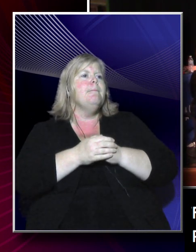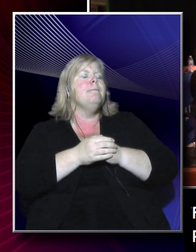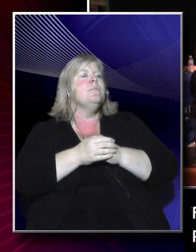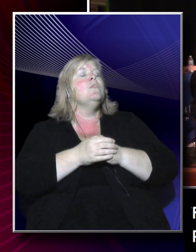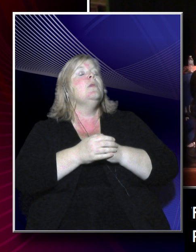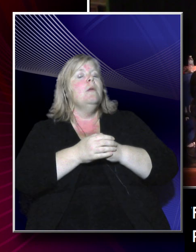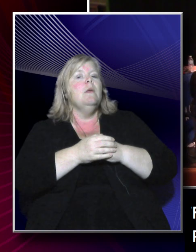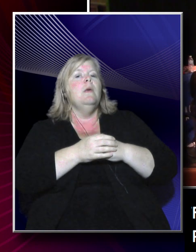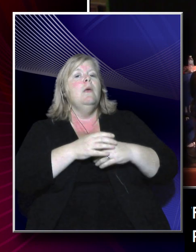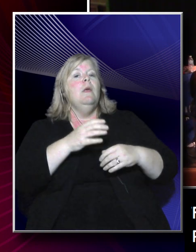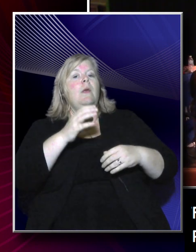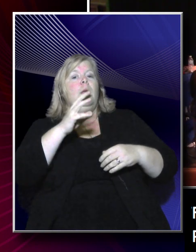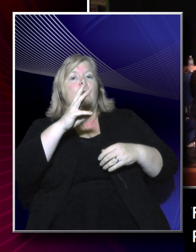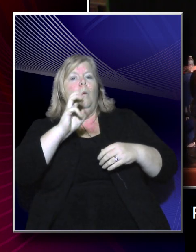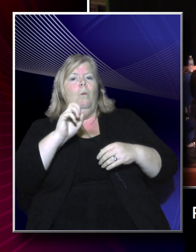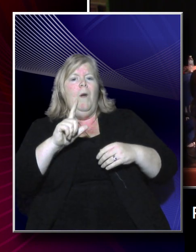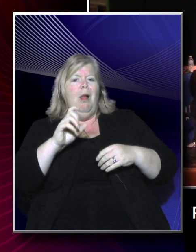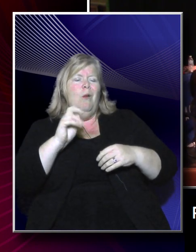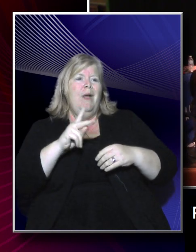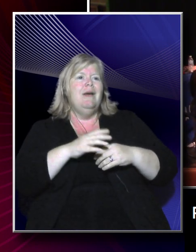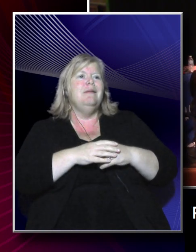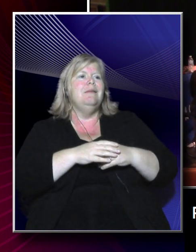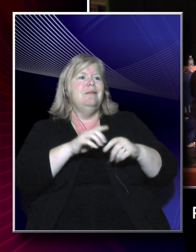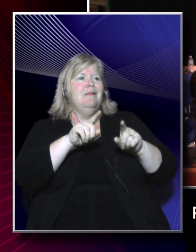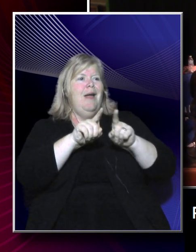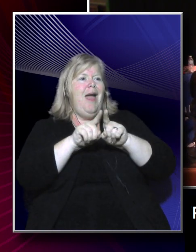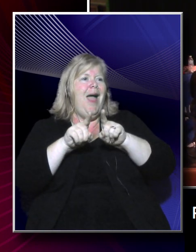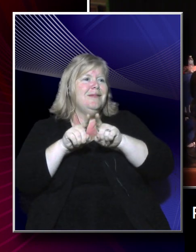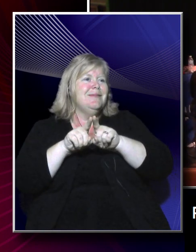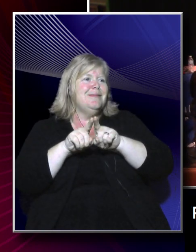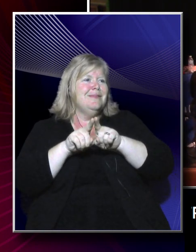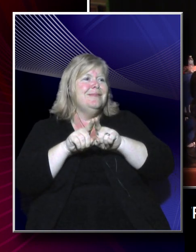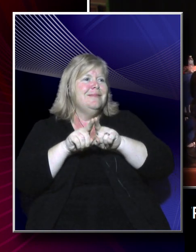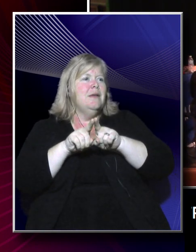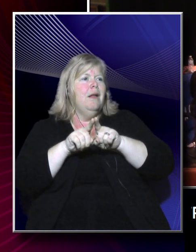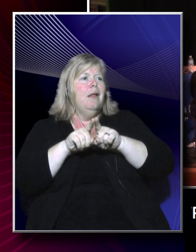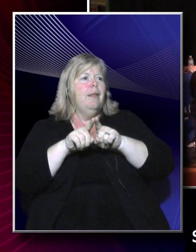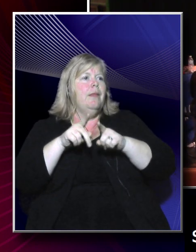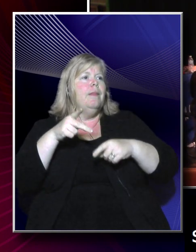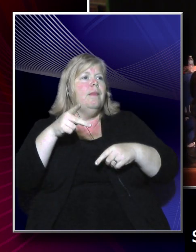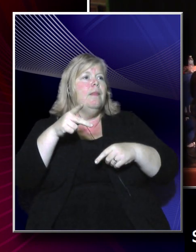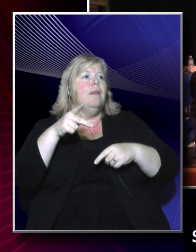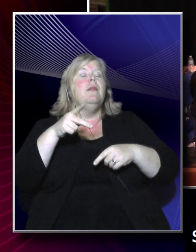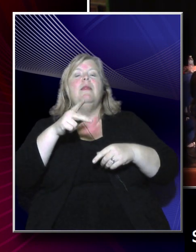Well, as the proxy for the superintendent, I